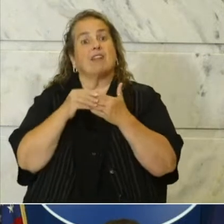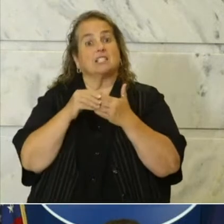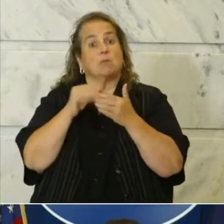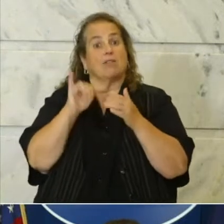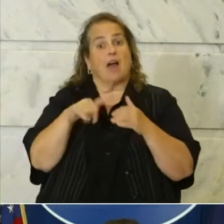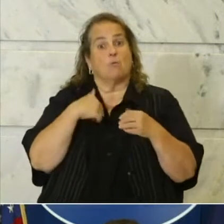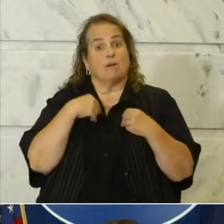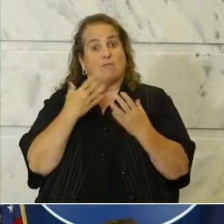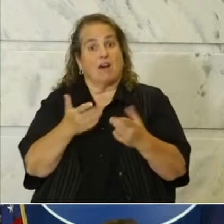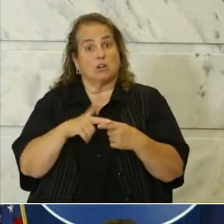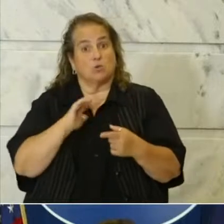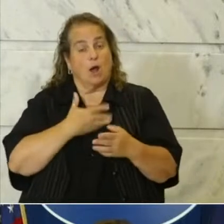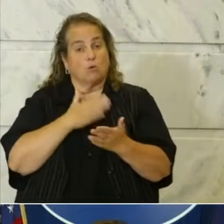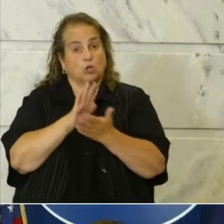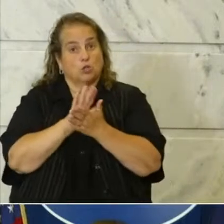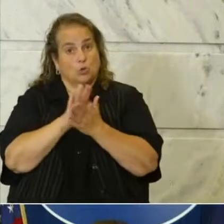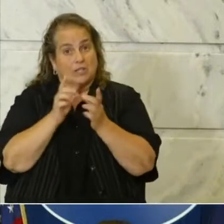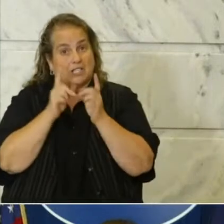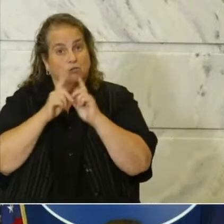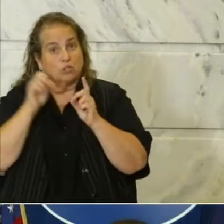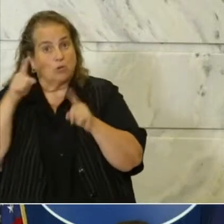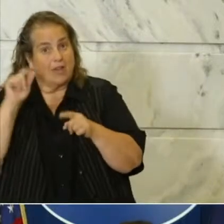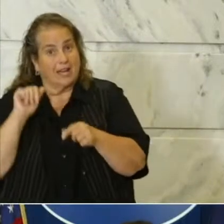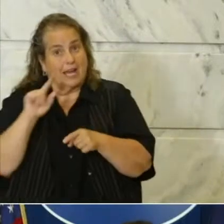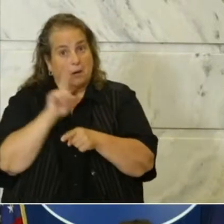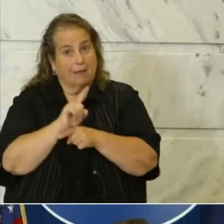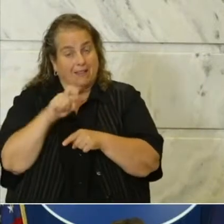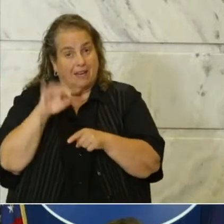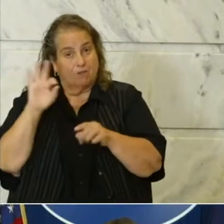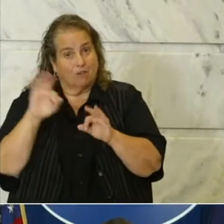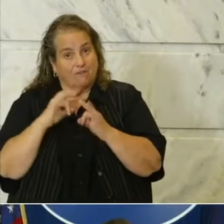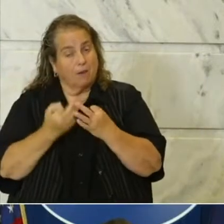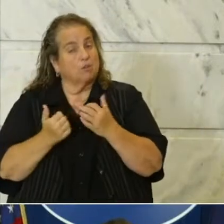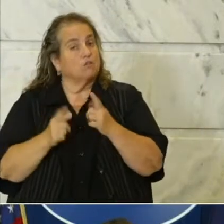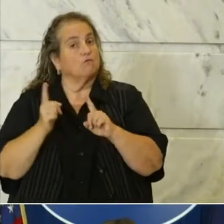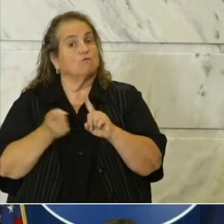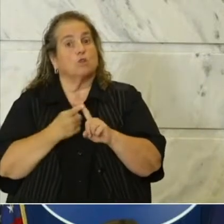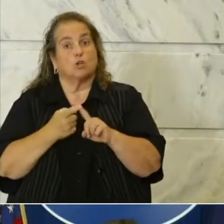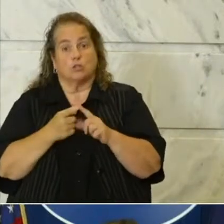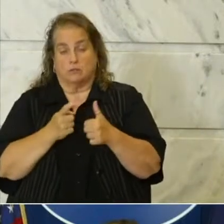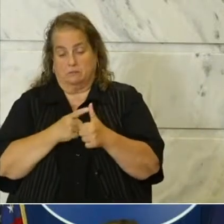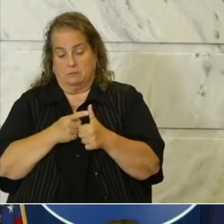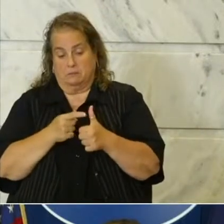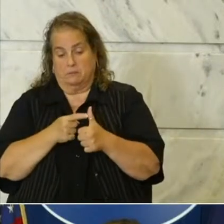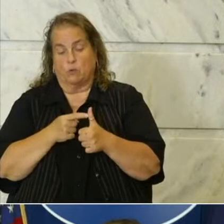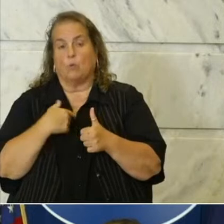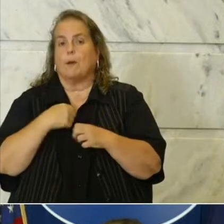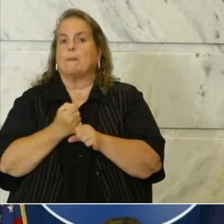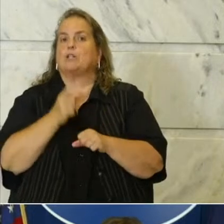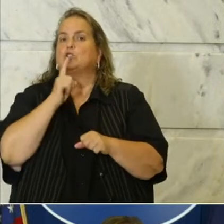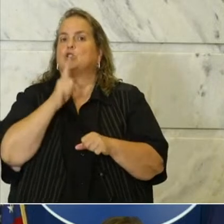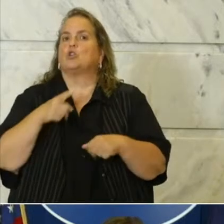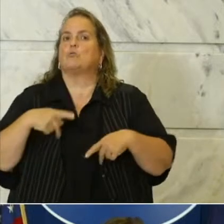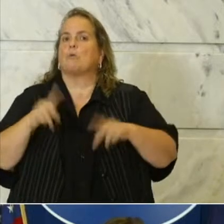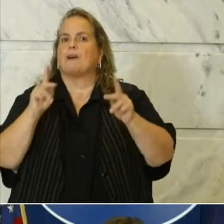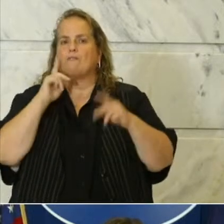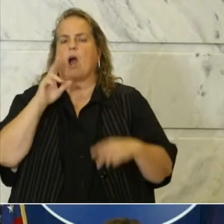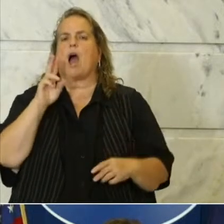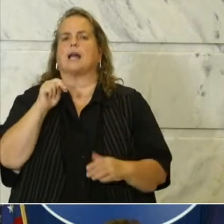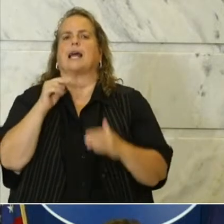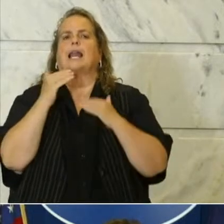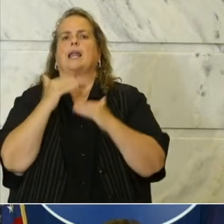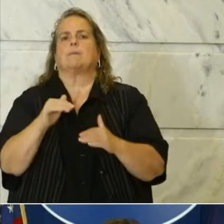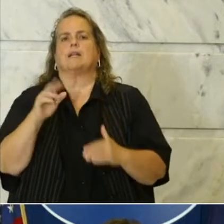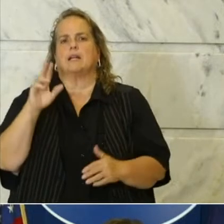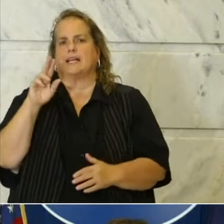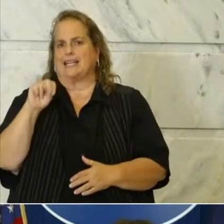school districts so that they can meet the needs of their families. First of all, we made sure to allow for unlimited